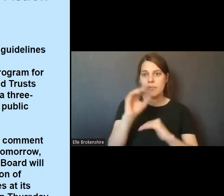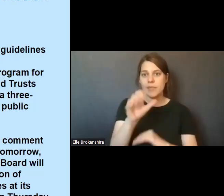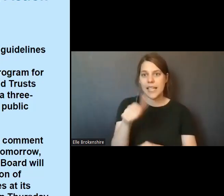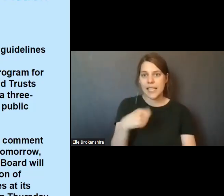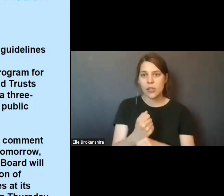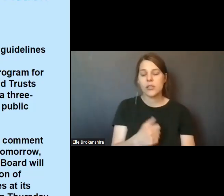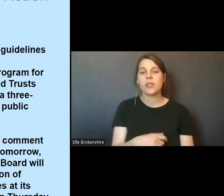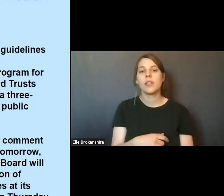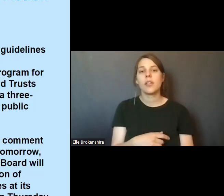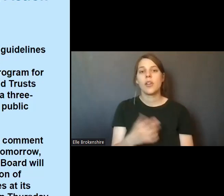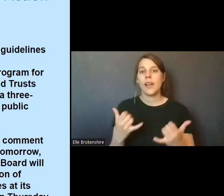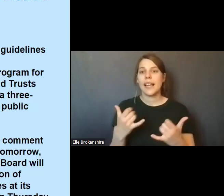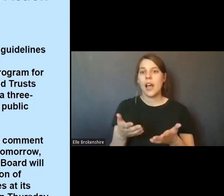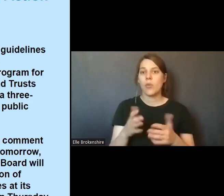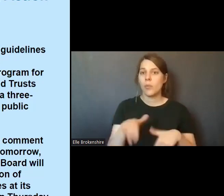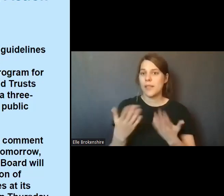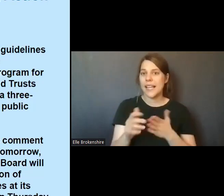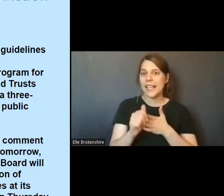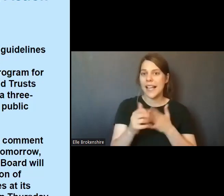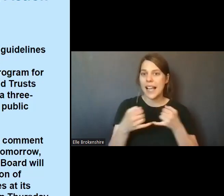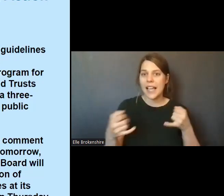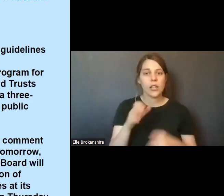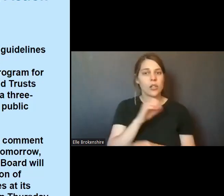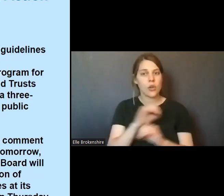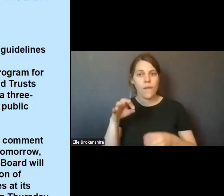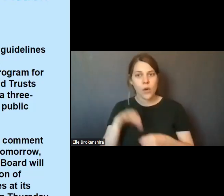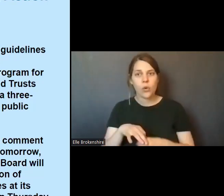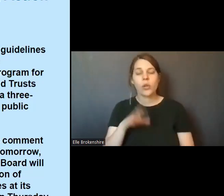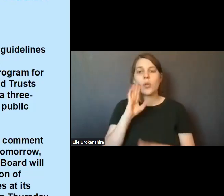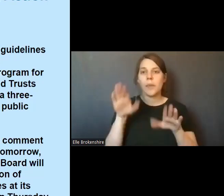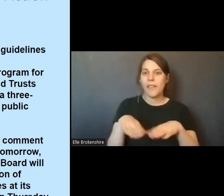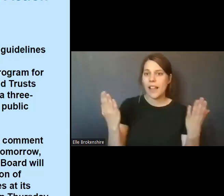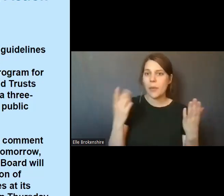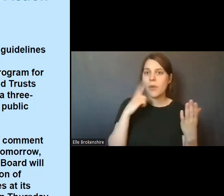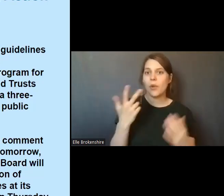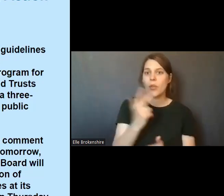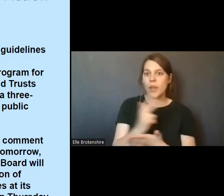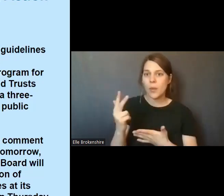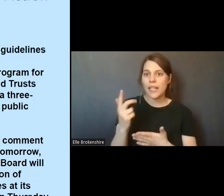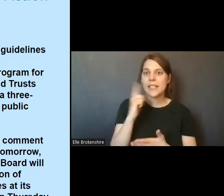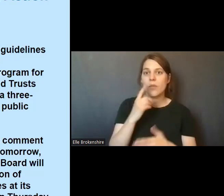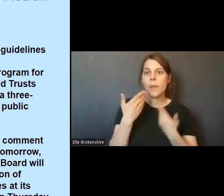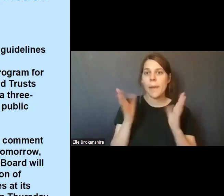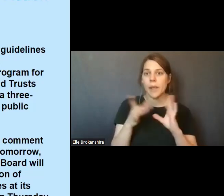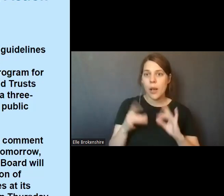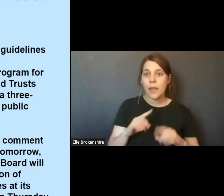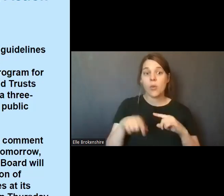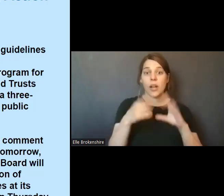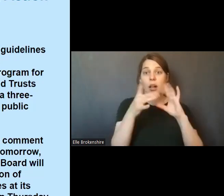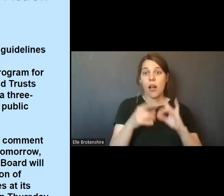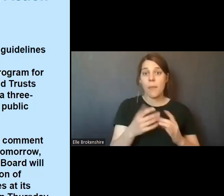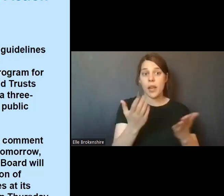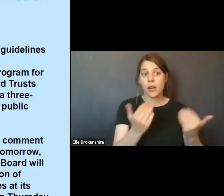asking for a vote this month. These guidelines will be available for public comment for a period of 3 weeks. After comments are collected, URA staff will make